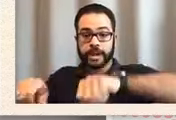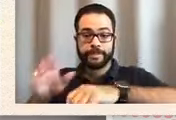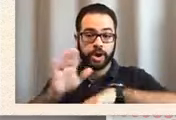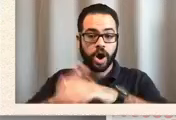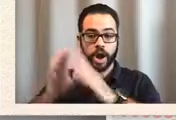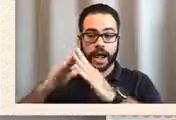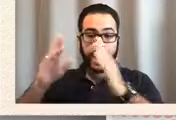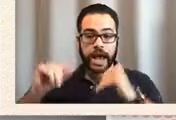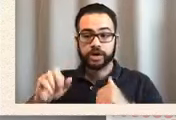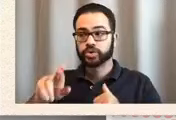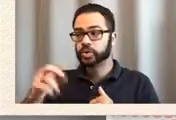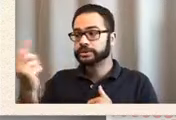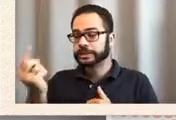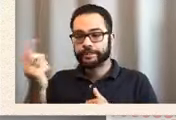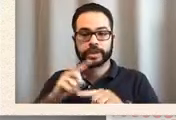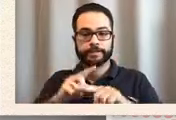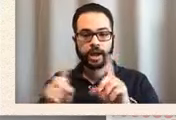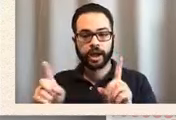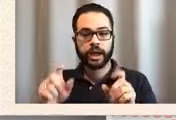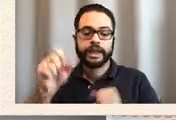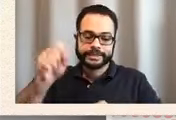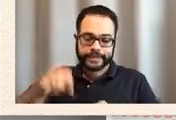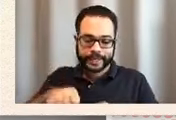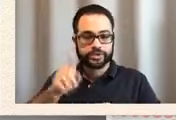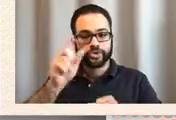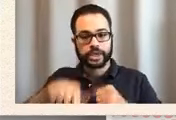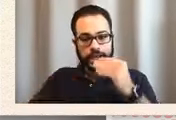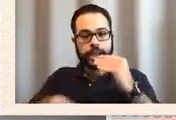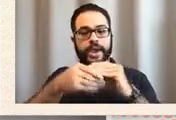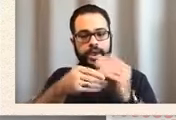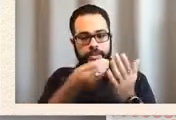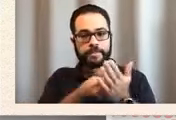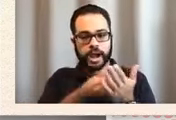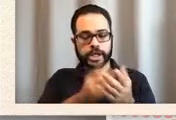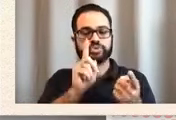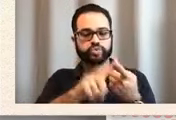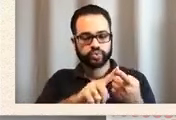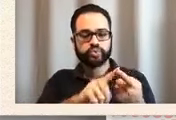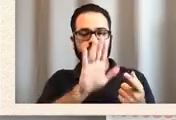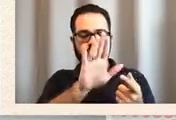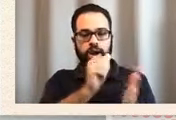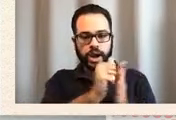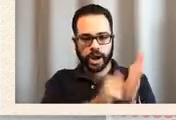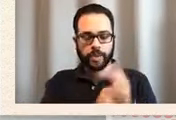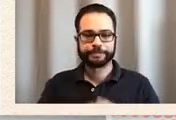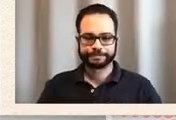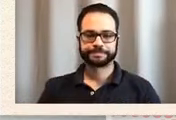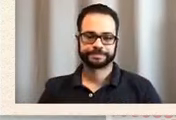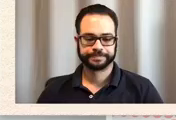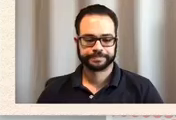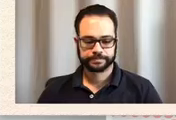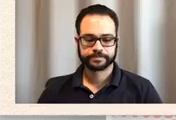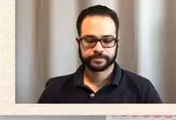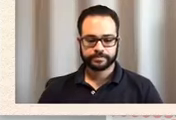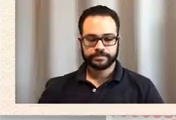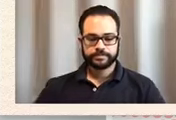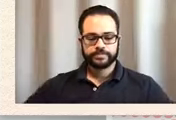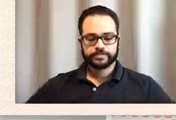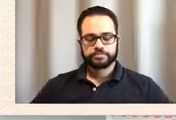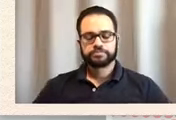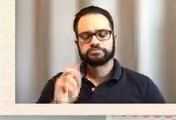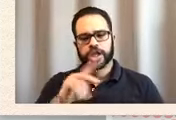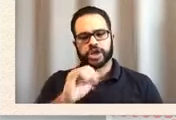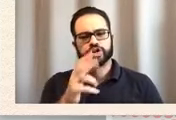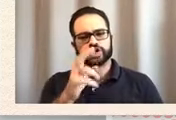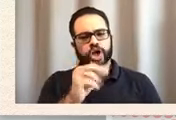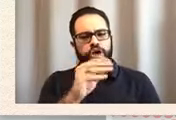like that. But yes, you could put money from an inheritance into an ABLE account. Excellent. So, John, a couple of people have asked about